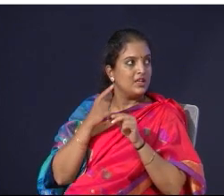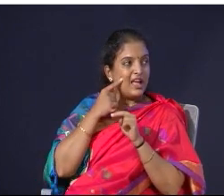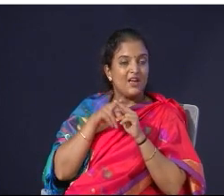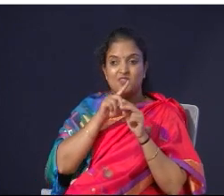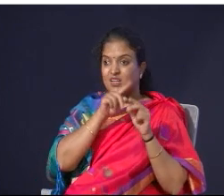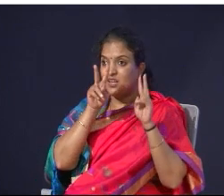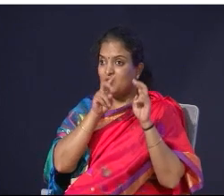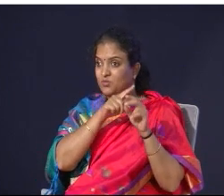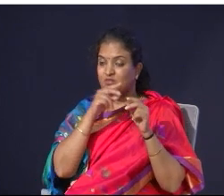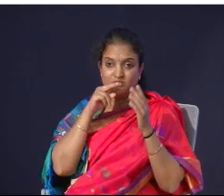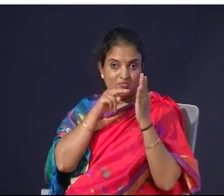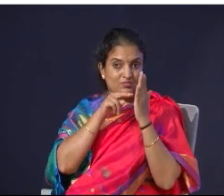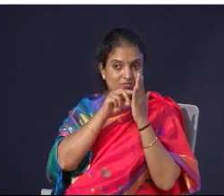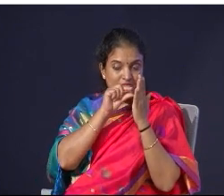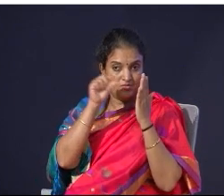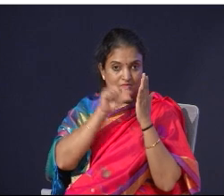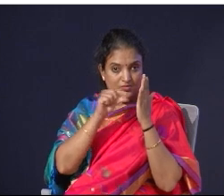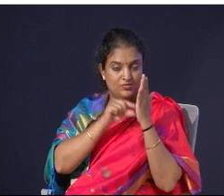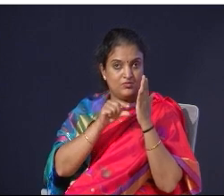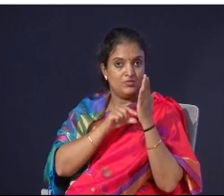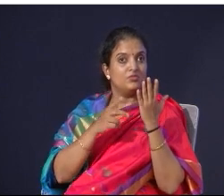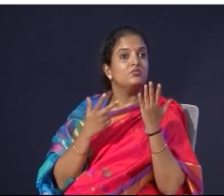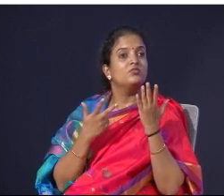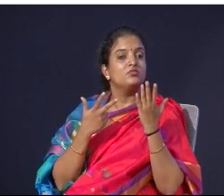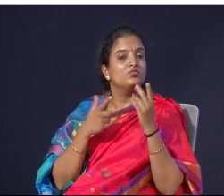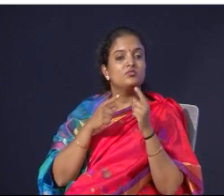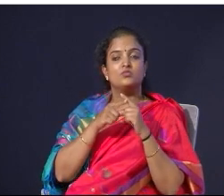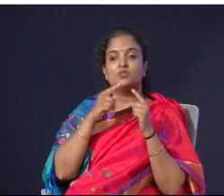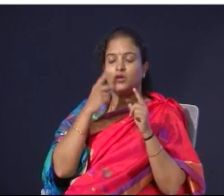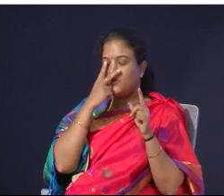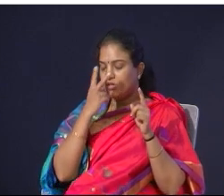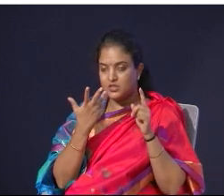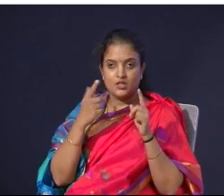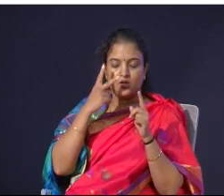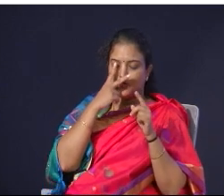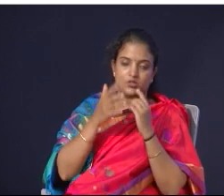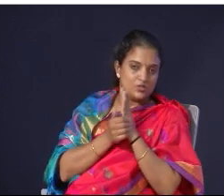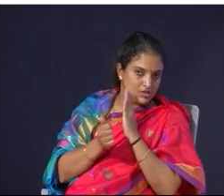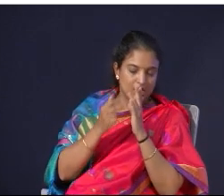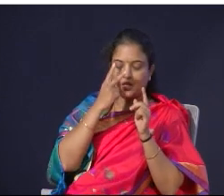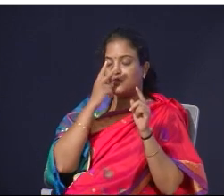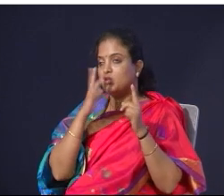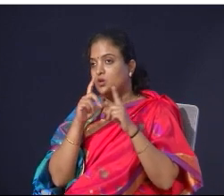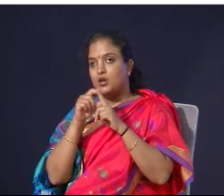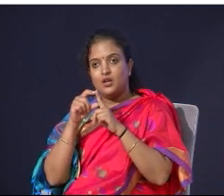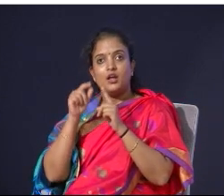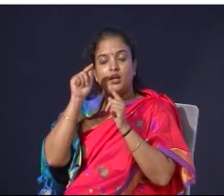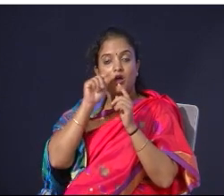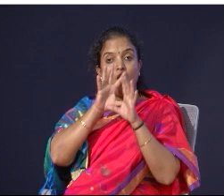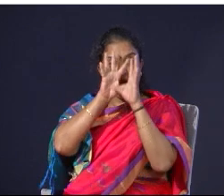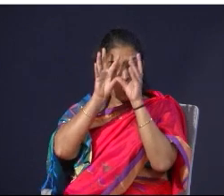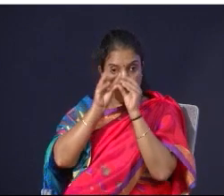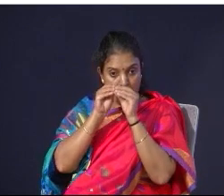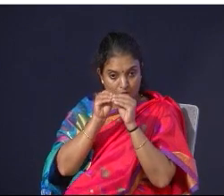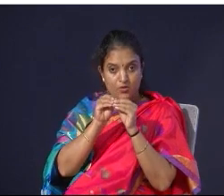definitions, actually talking about visual acuity, visual field, the factors that affect vision, the visual skills. Okay, so everything together, we have